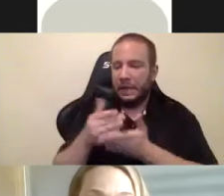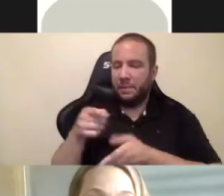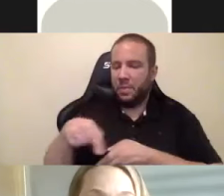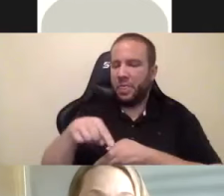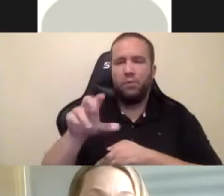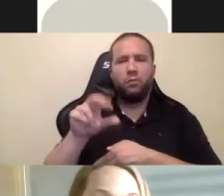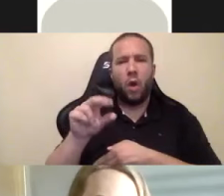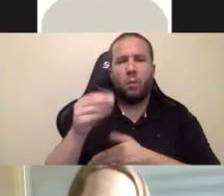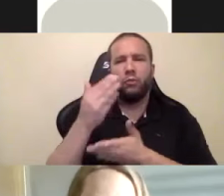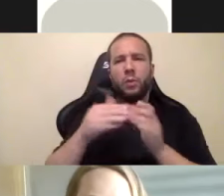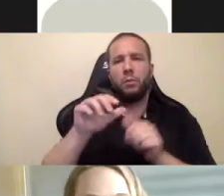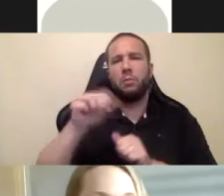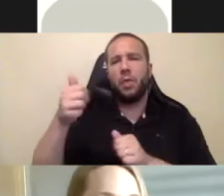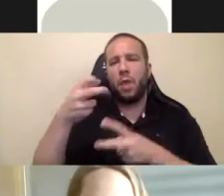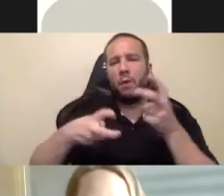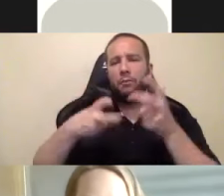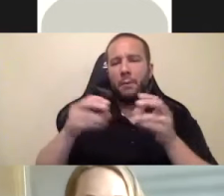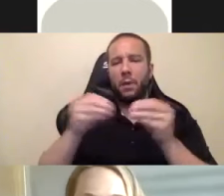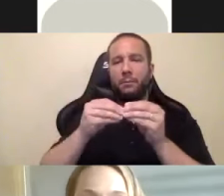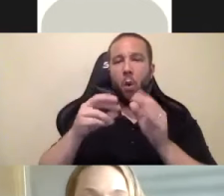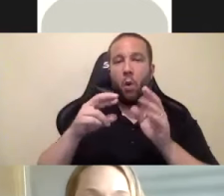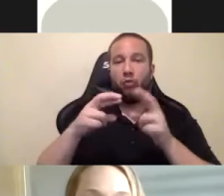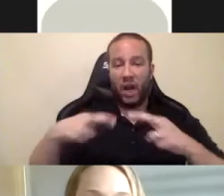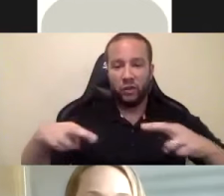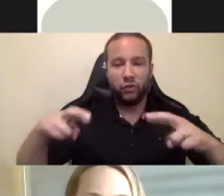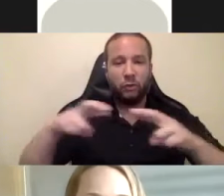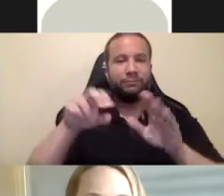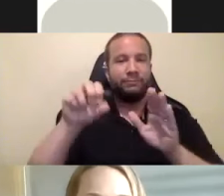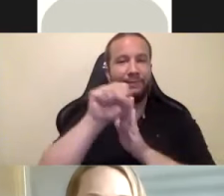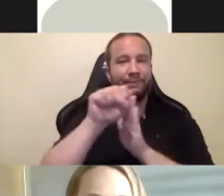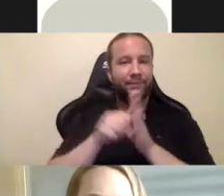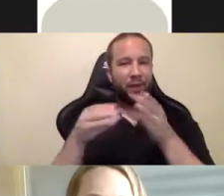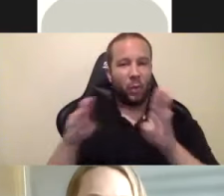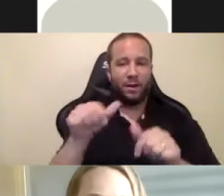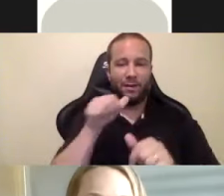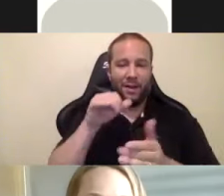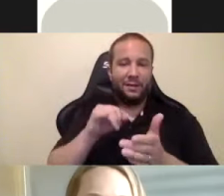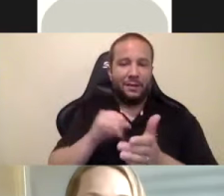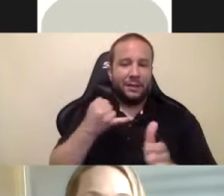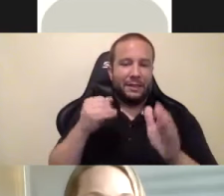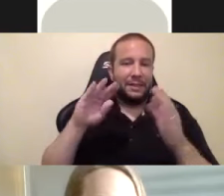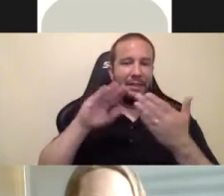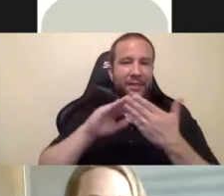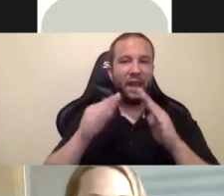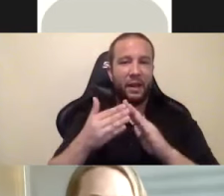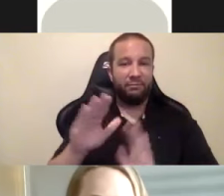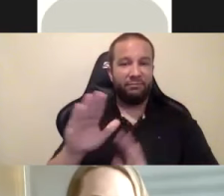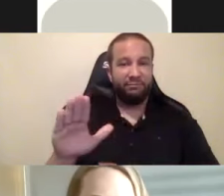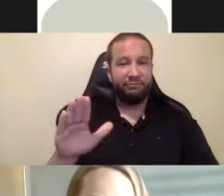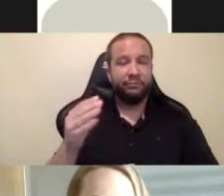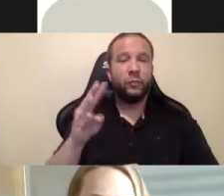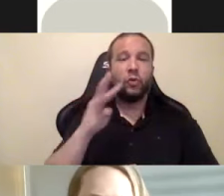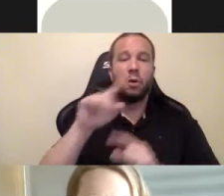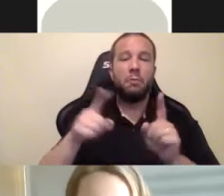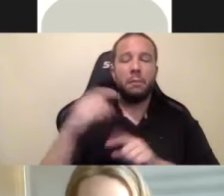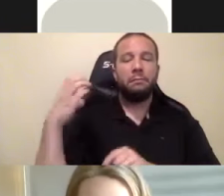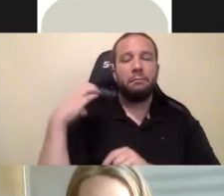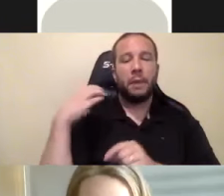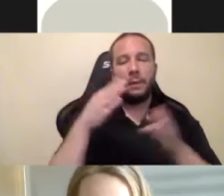solutions are regional or even statewide. If we wanted to look at capital planning